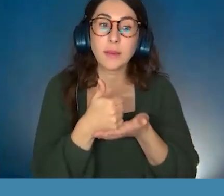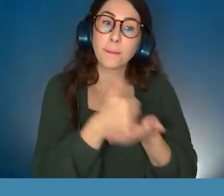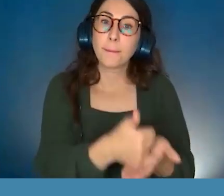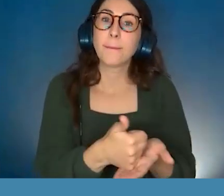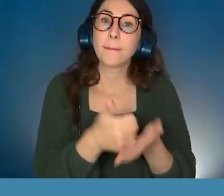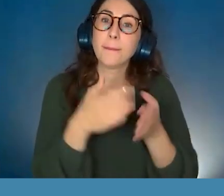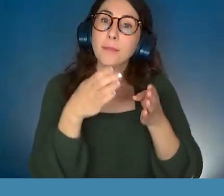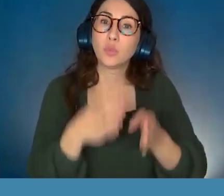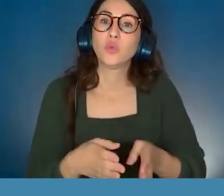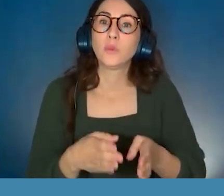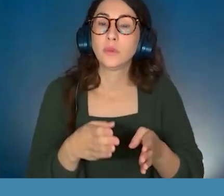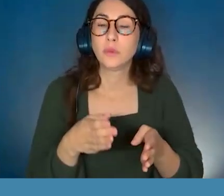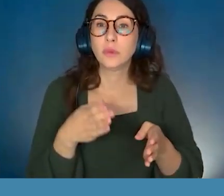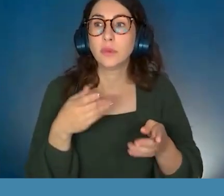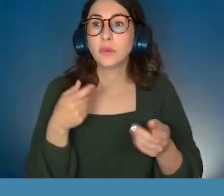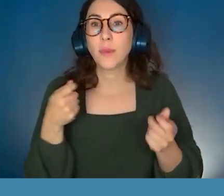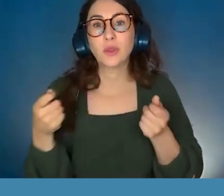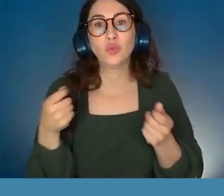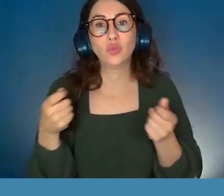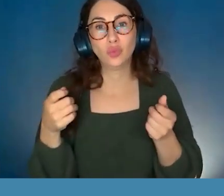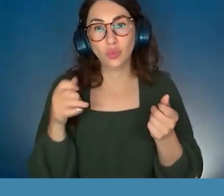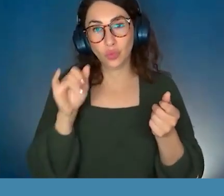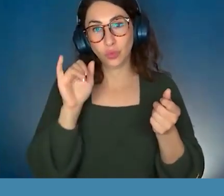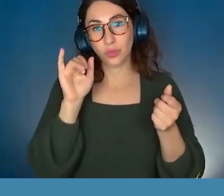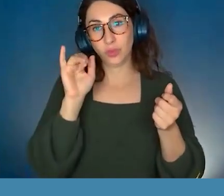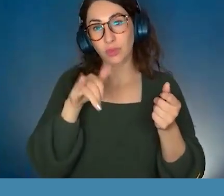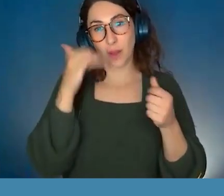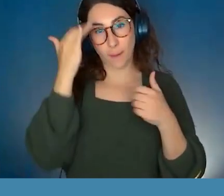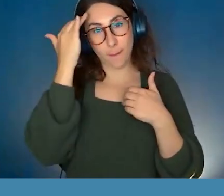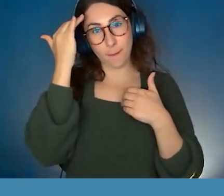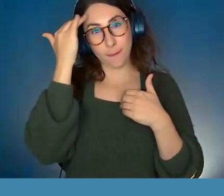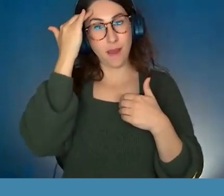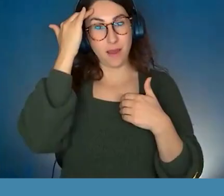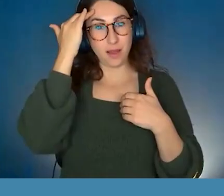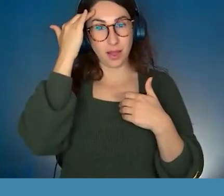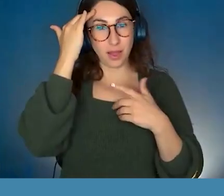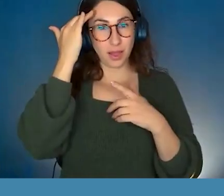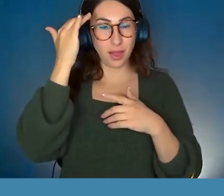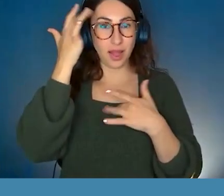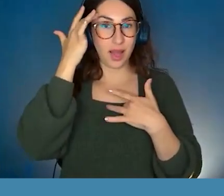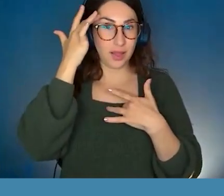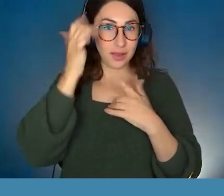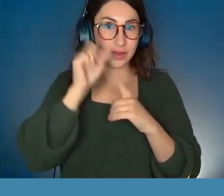manage the mental illness, before it progresses.